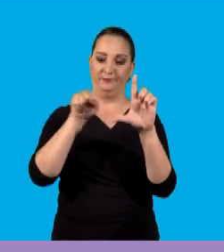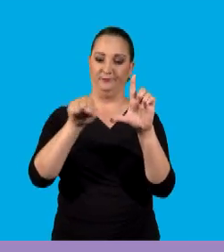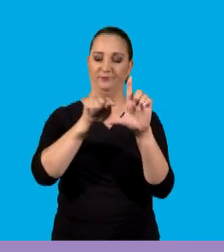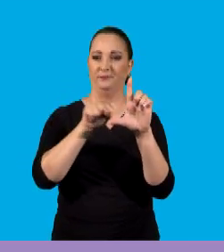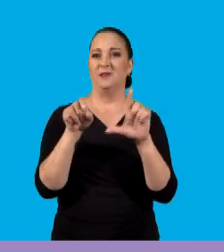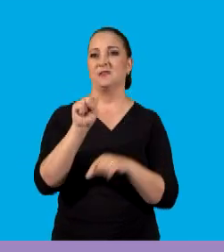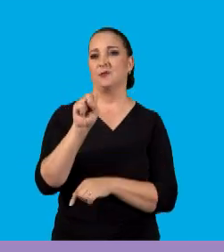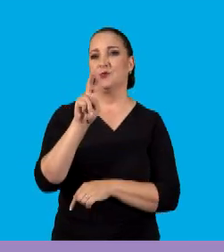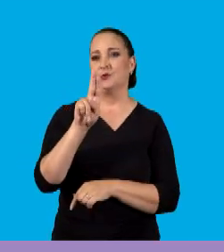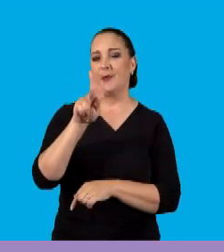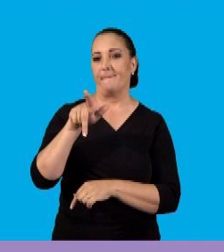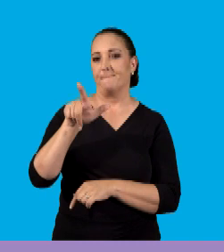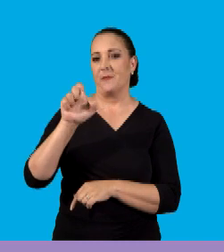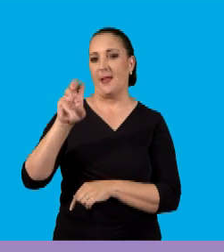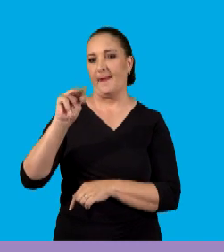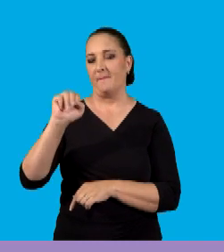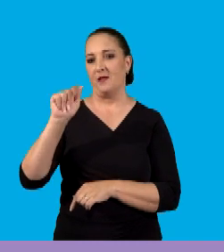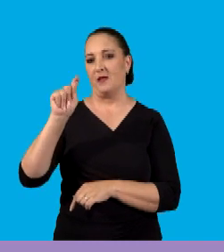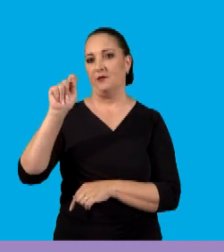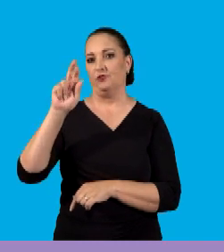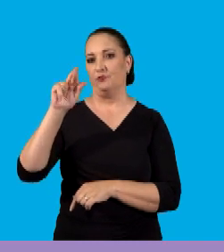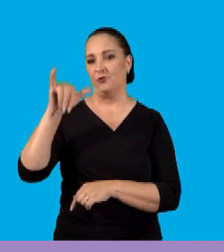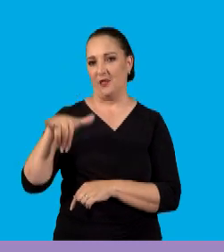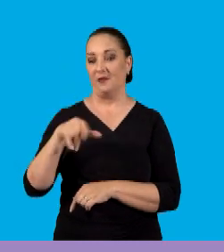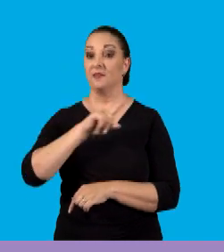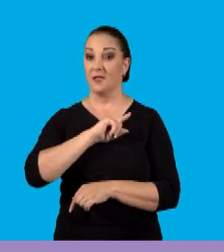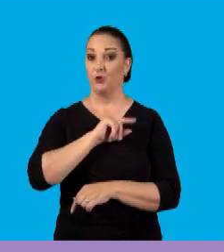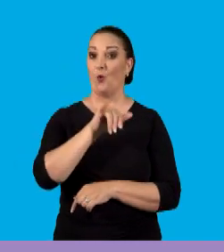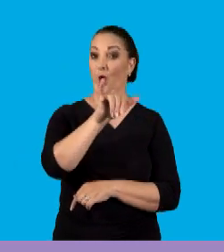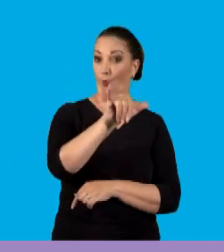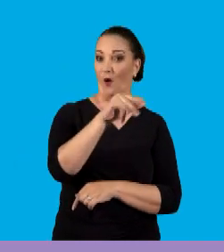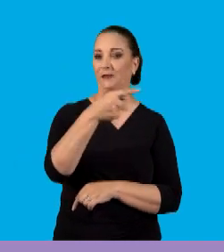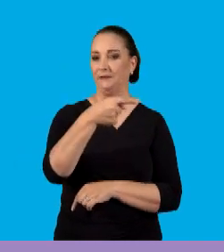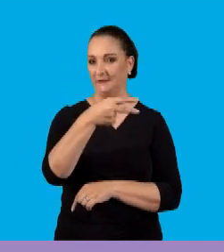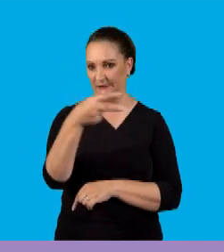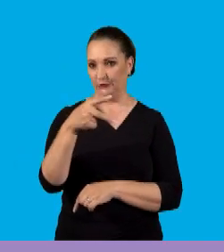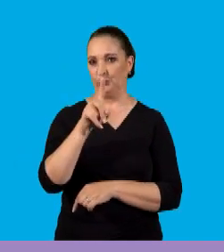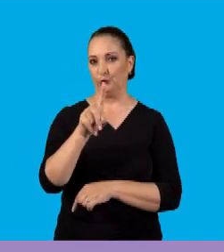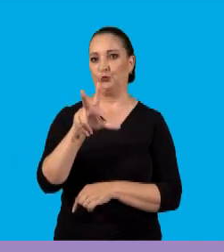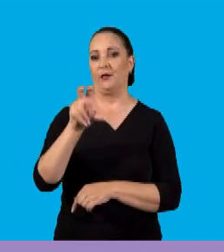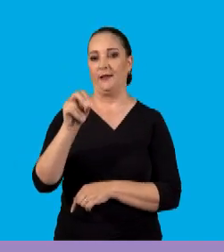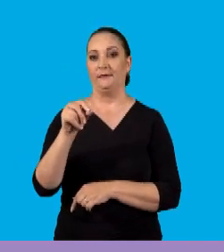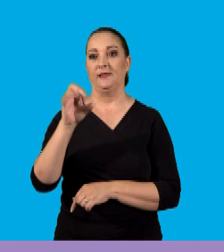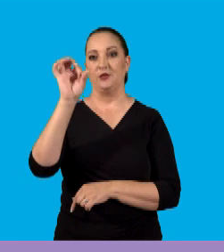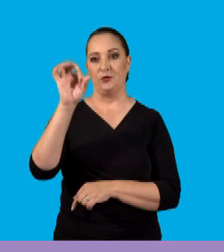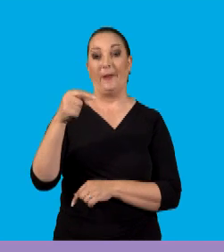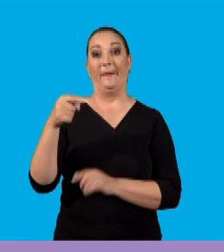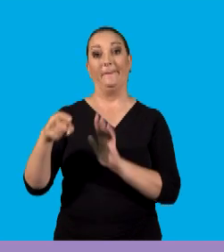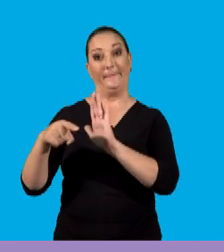are supplementary. And therefore, angle Y equals to 180 degrees minus